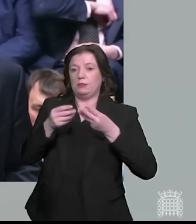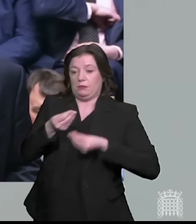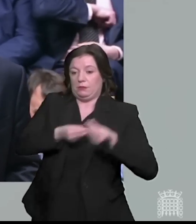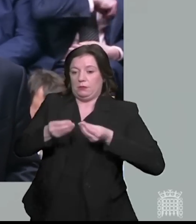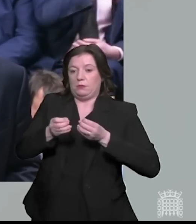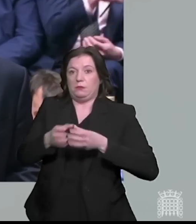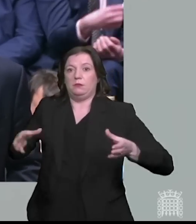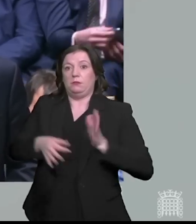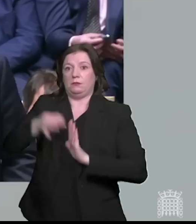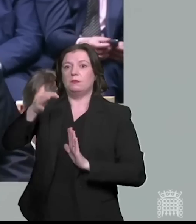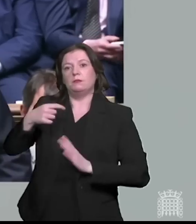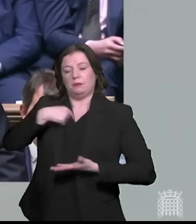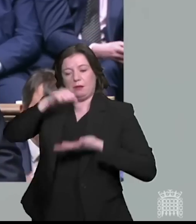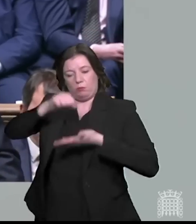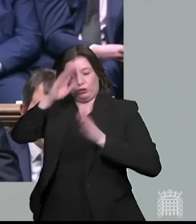focus of today's budget.